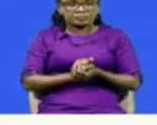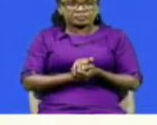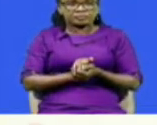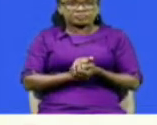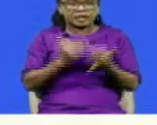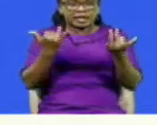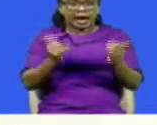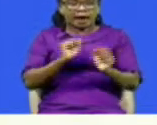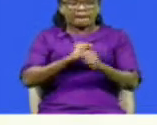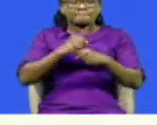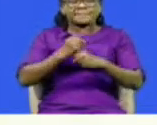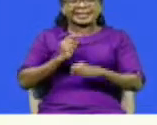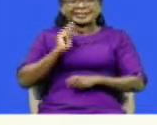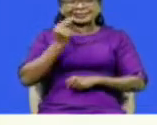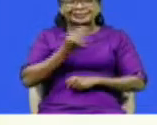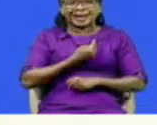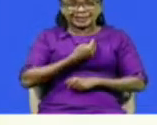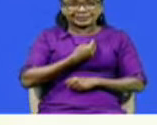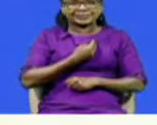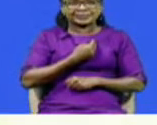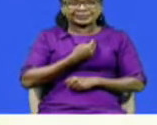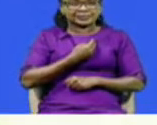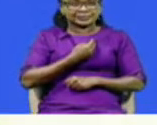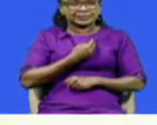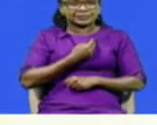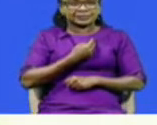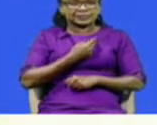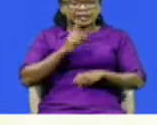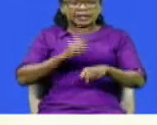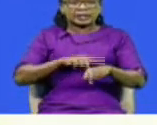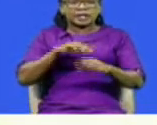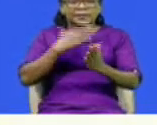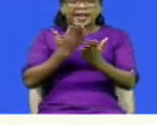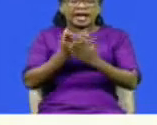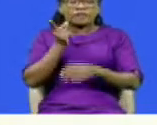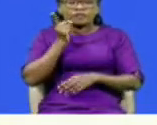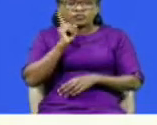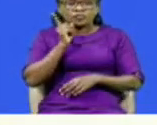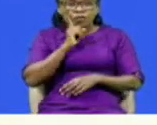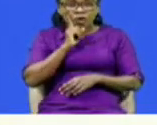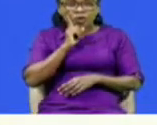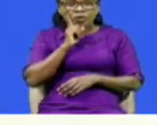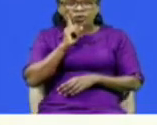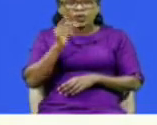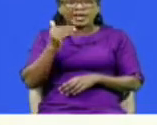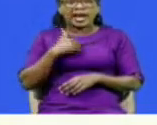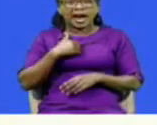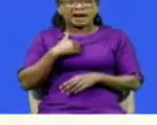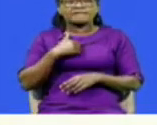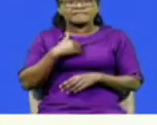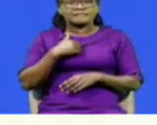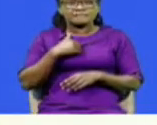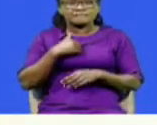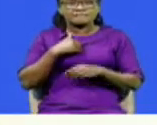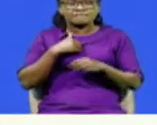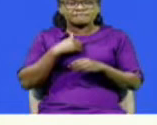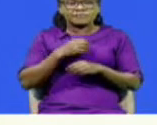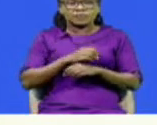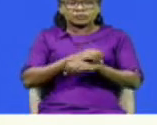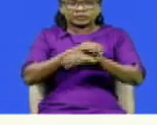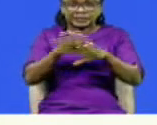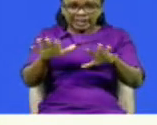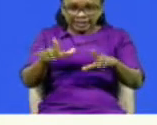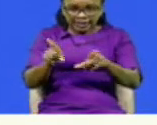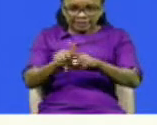makes us a bit jittery, that when they arrive tomorrow, we have to fast track those